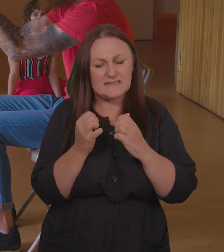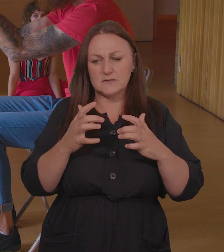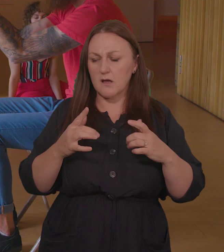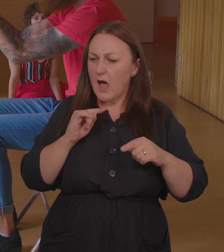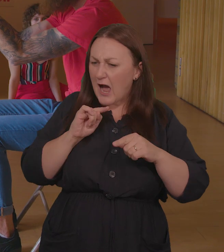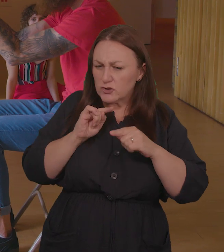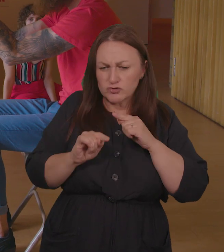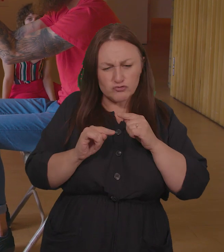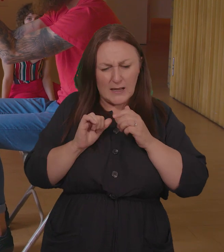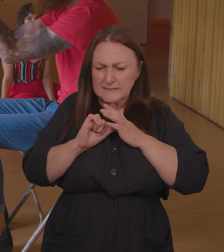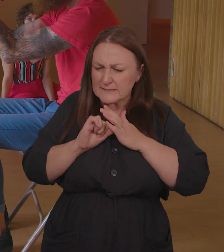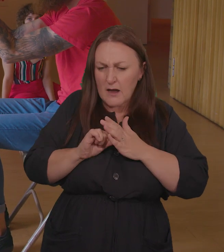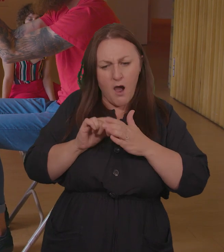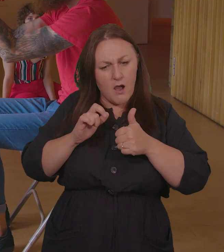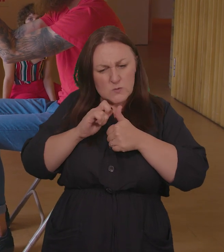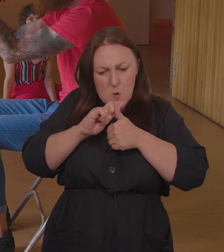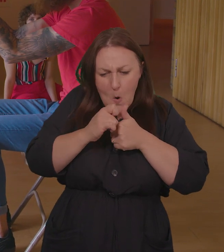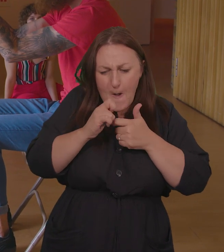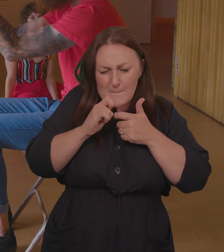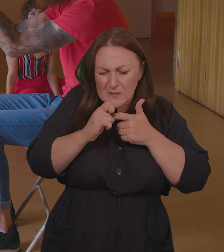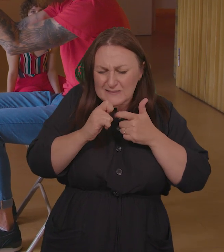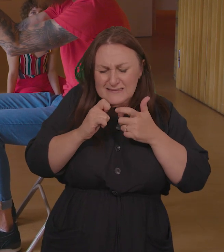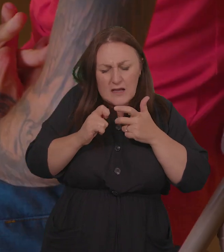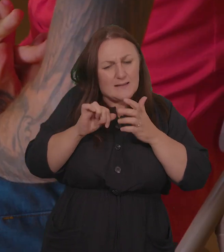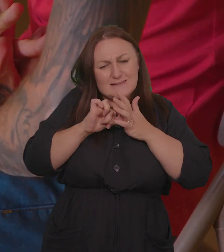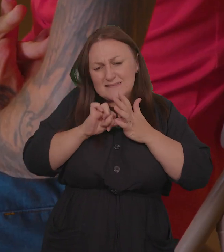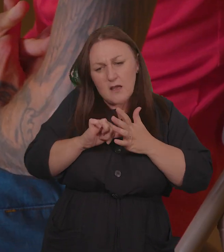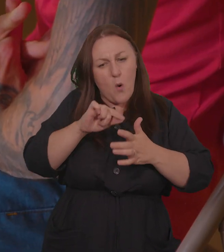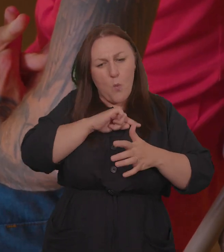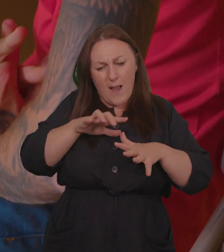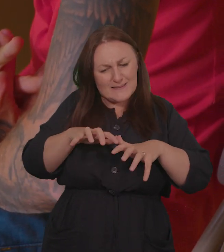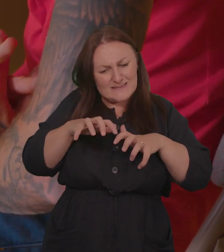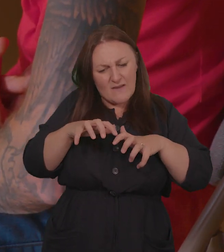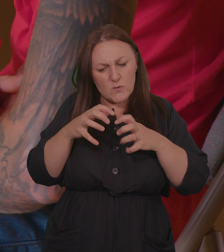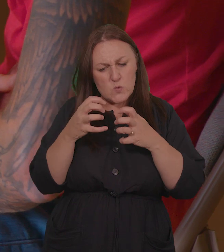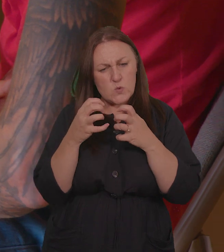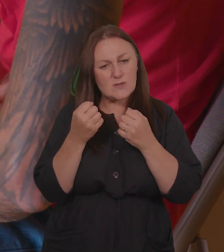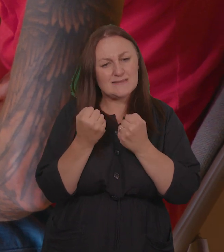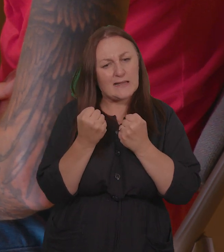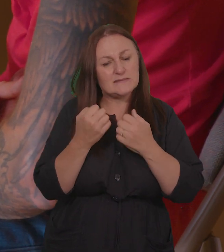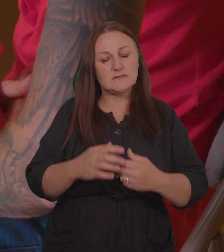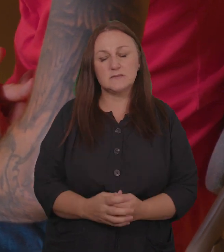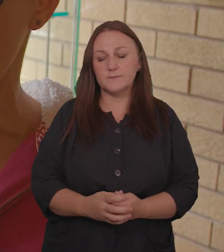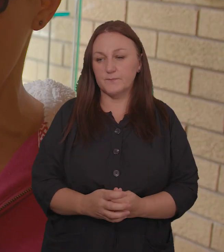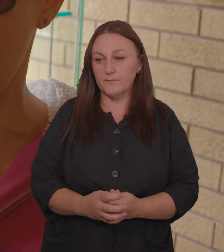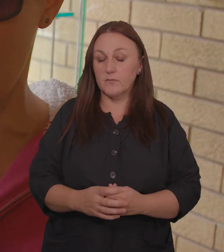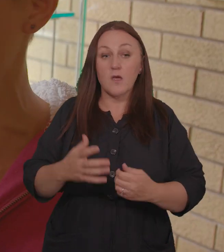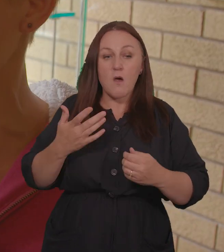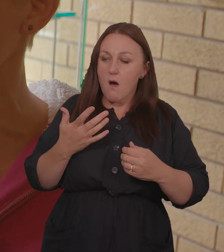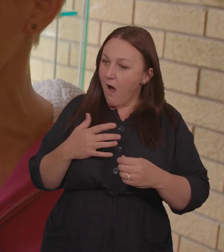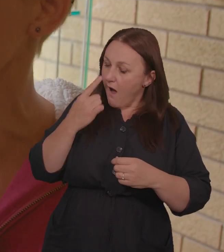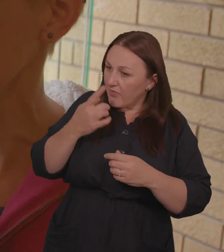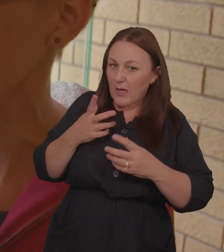hard to open my fingers, which I find difficult because they're really stiff and tense. I think talking it through with the clothing,